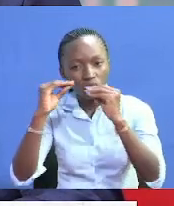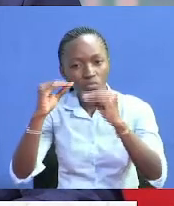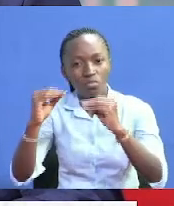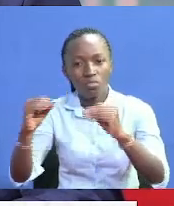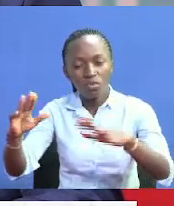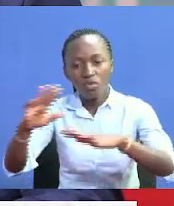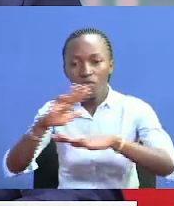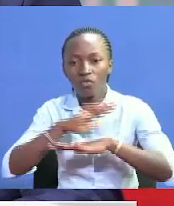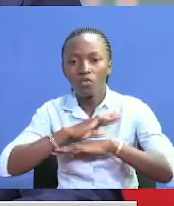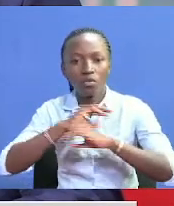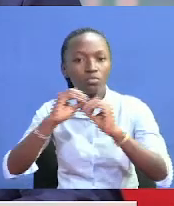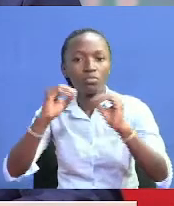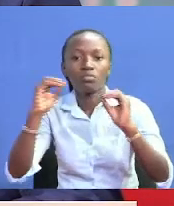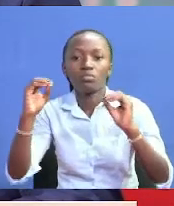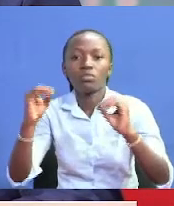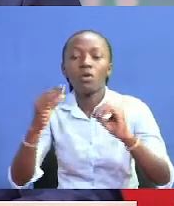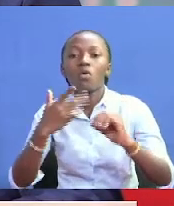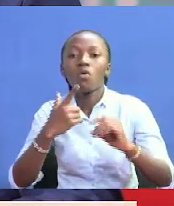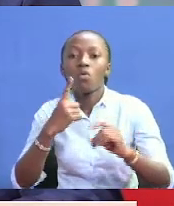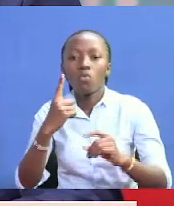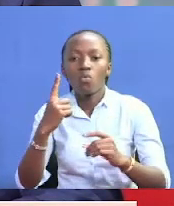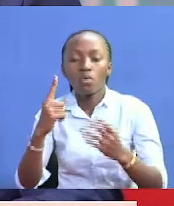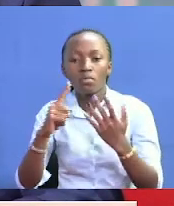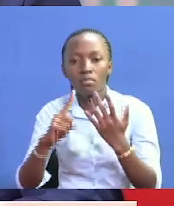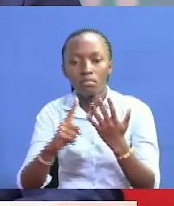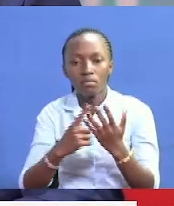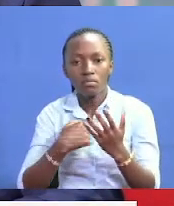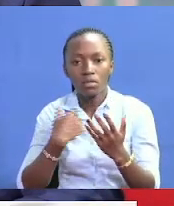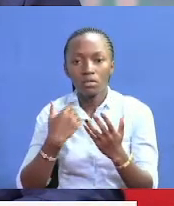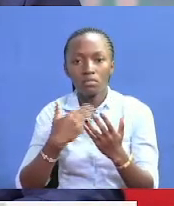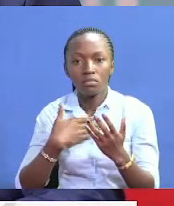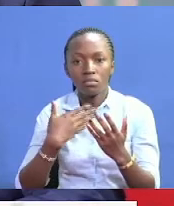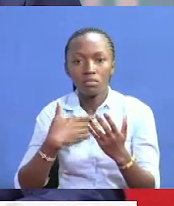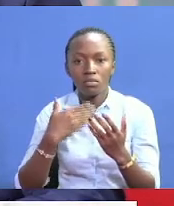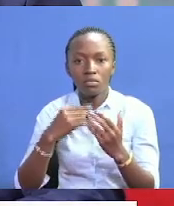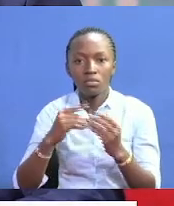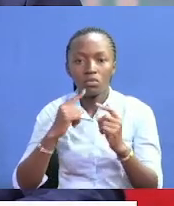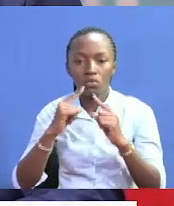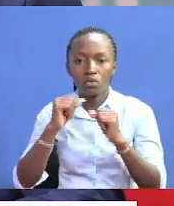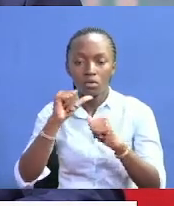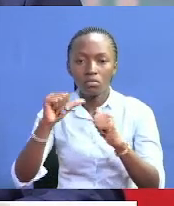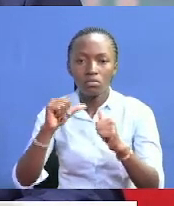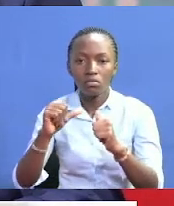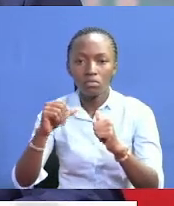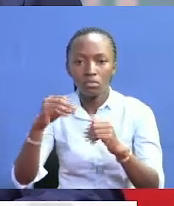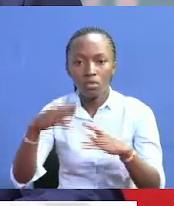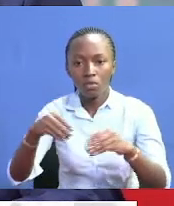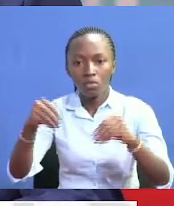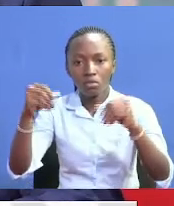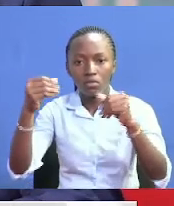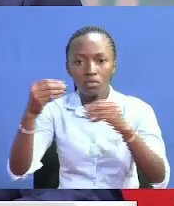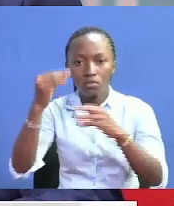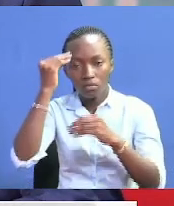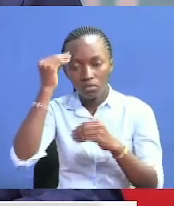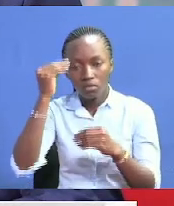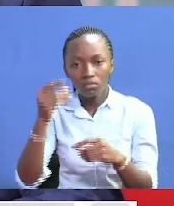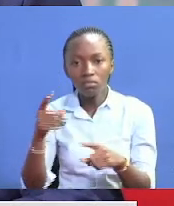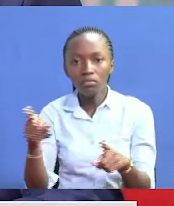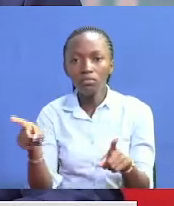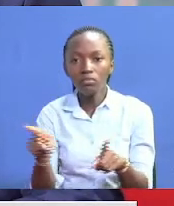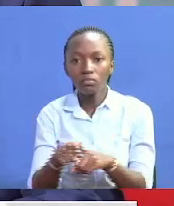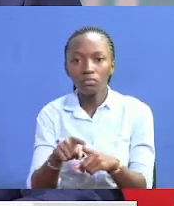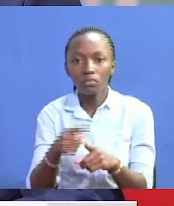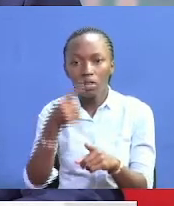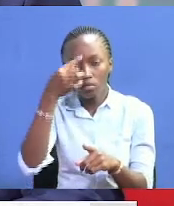for me, one is to address the quality of education. Second, matters policies. We have so many policies. I served as a congressperson, and